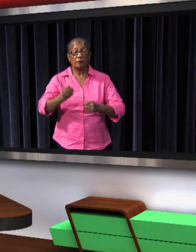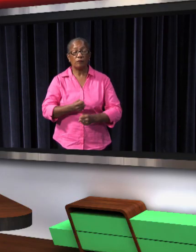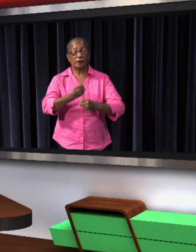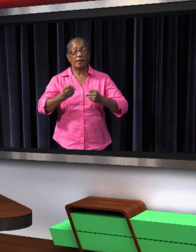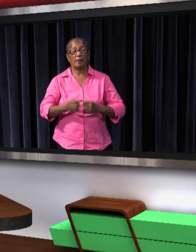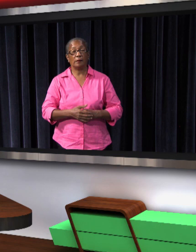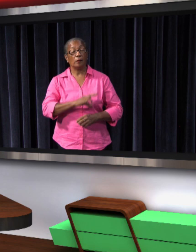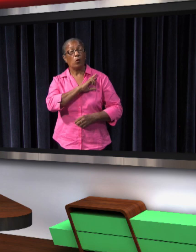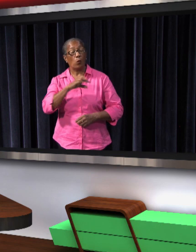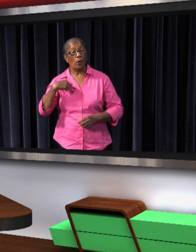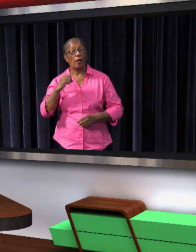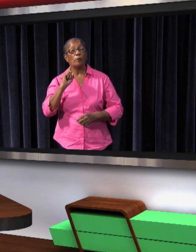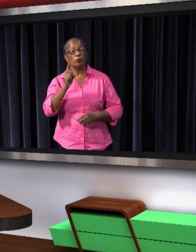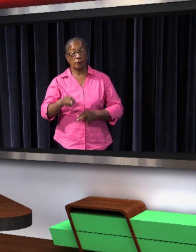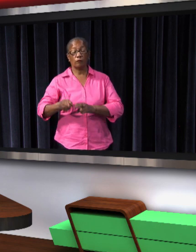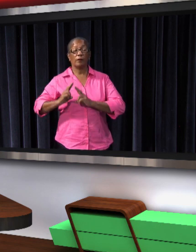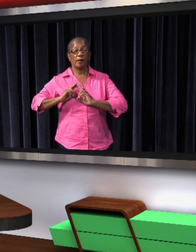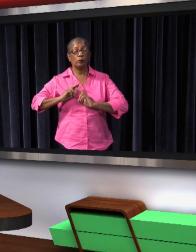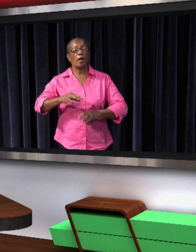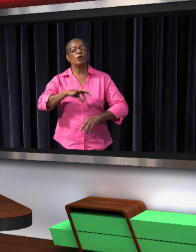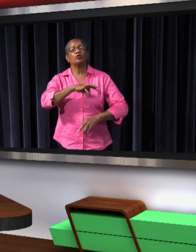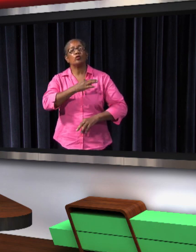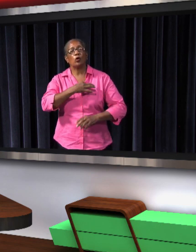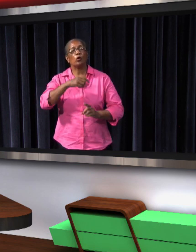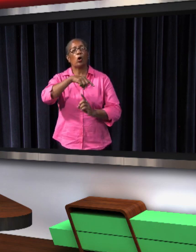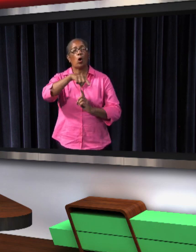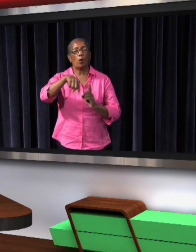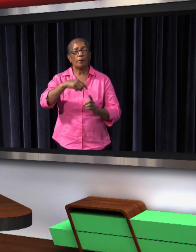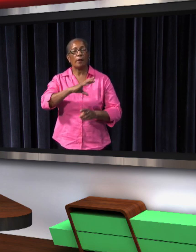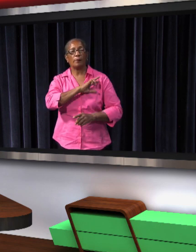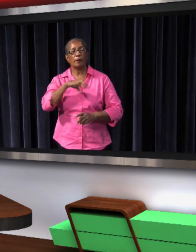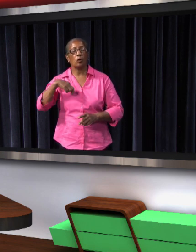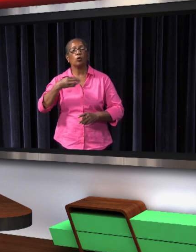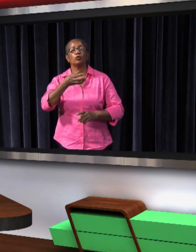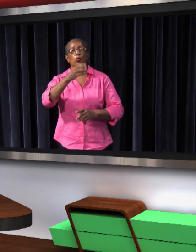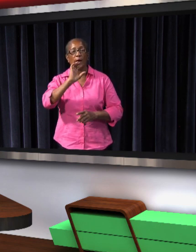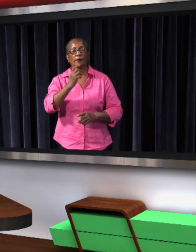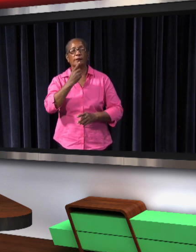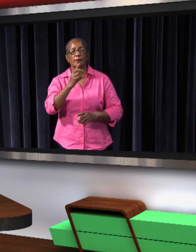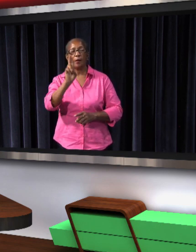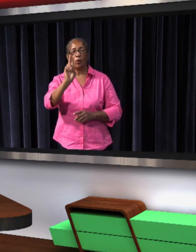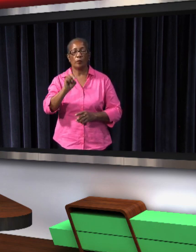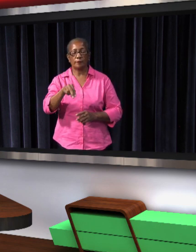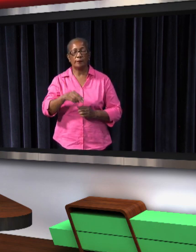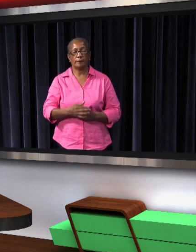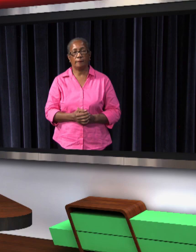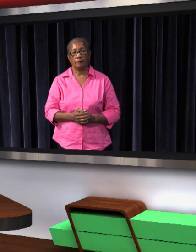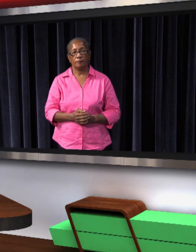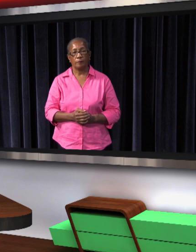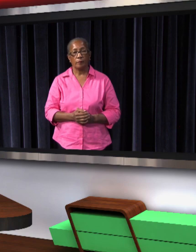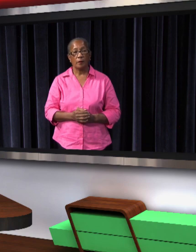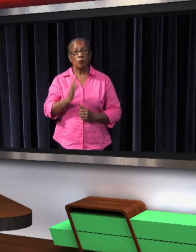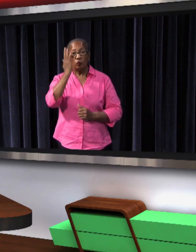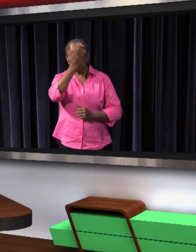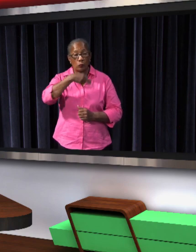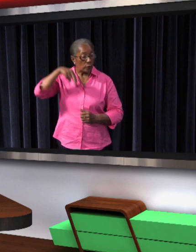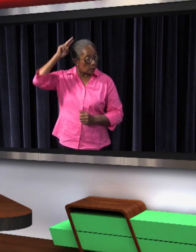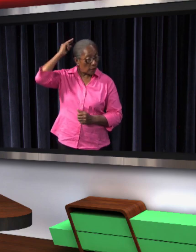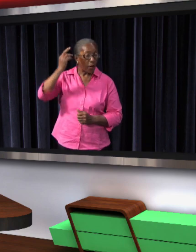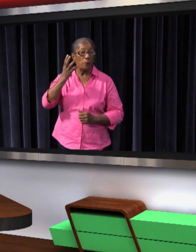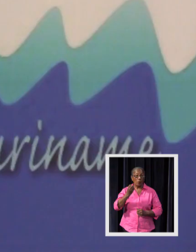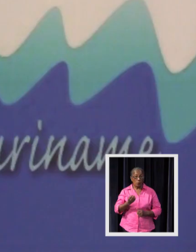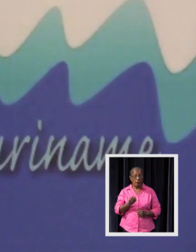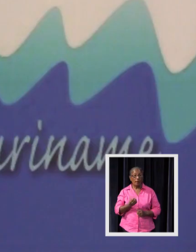activities. And we must be responsible and economical with our drinking water resources, says Heusden.